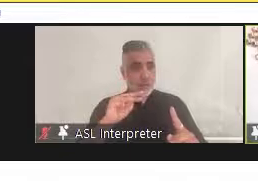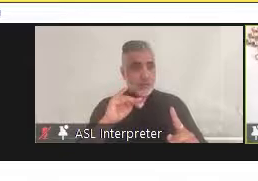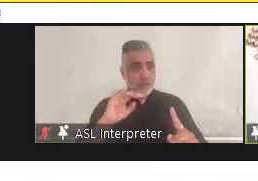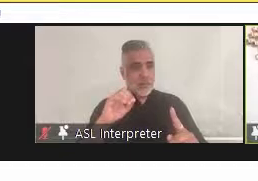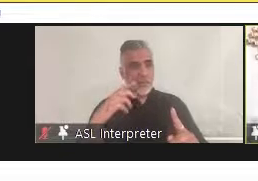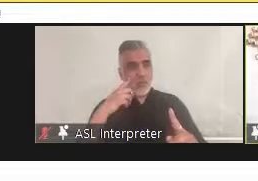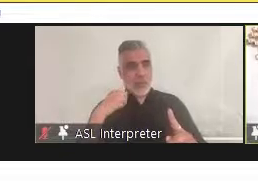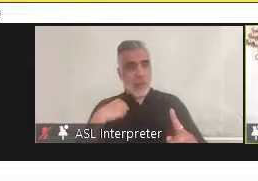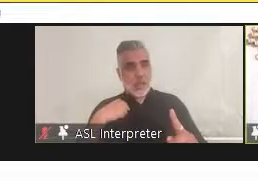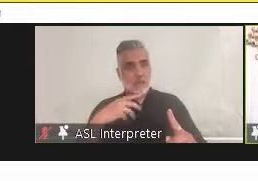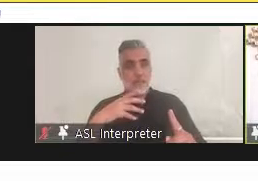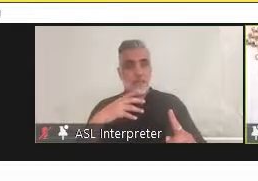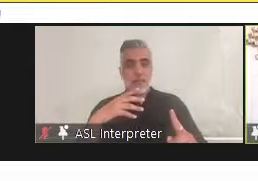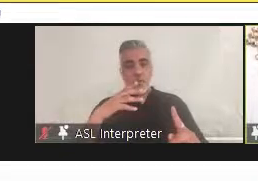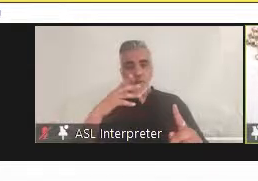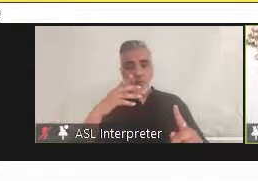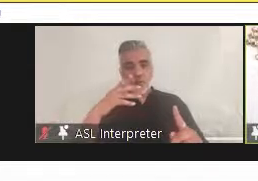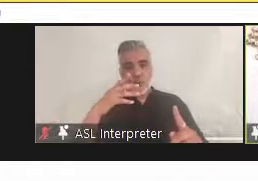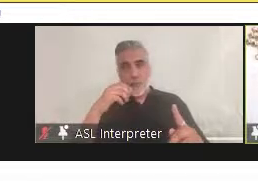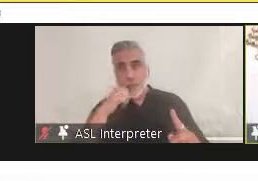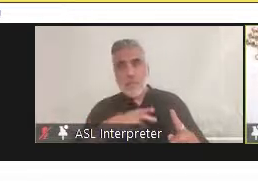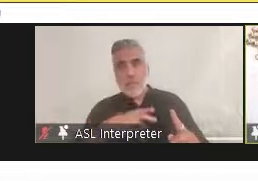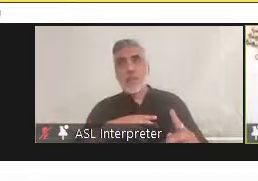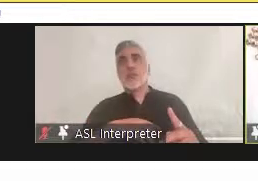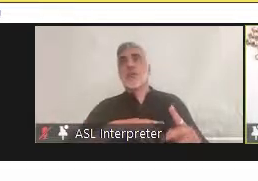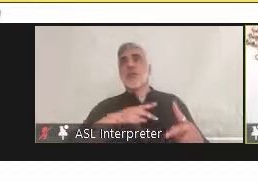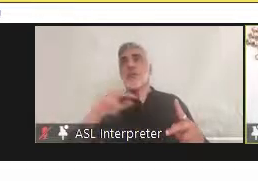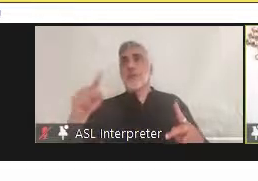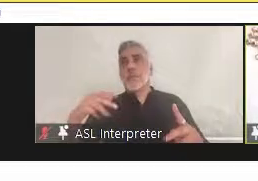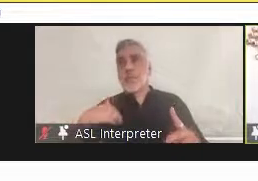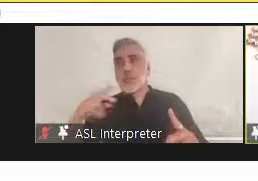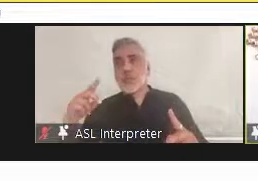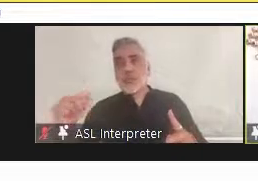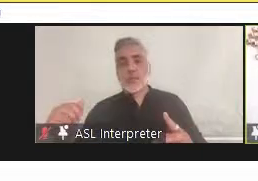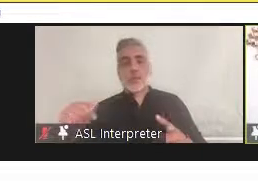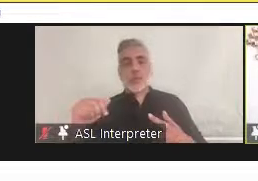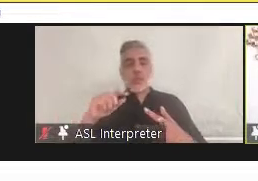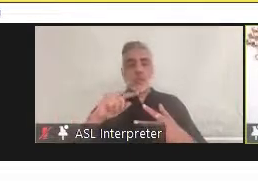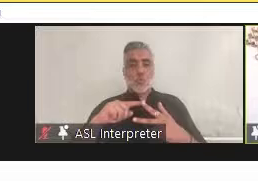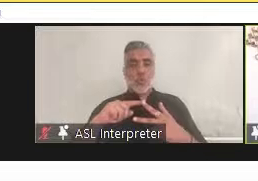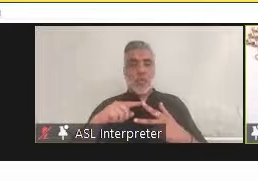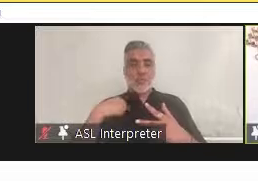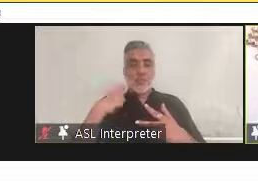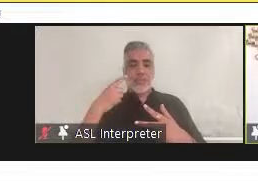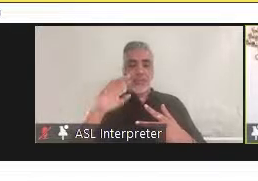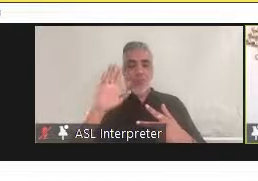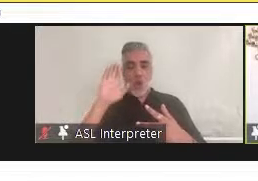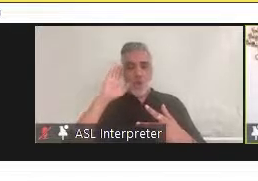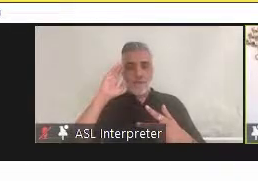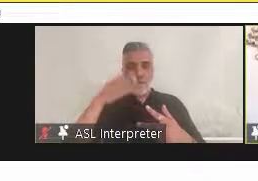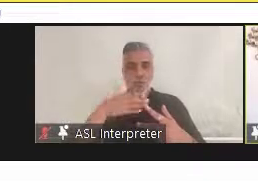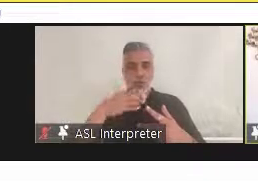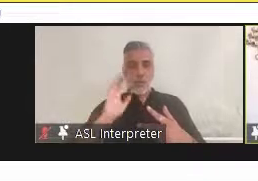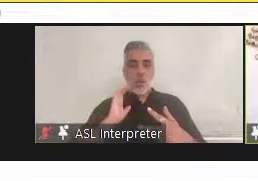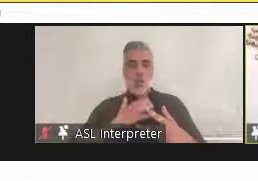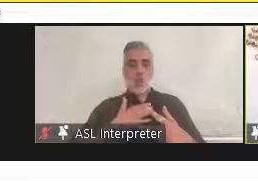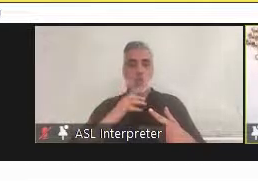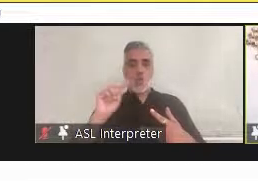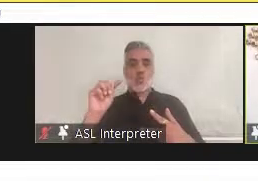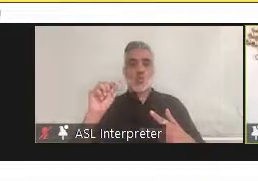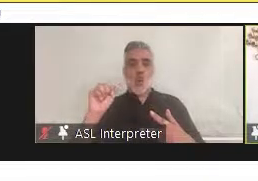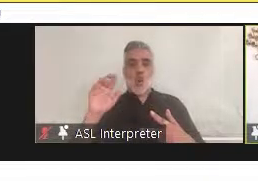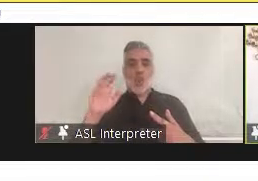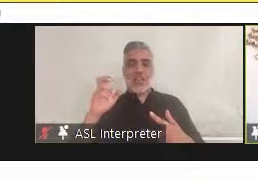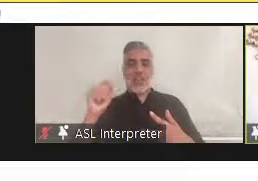quotas: females, people with disabilities, etc. So we have this already as a focus, as a target in the project. We also